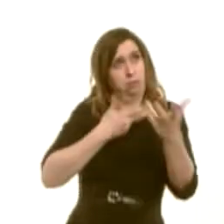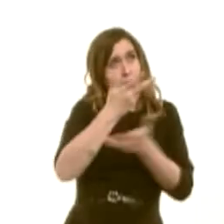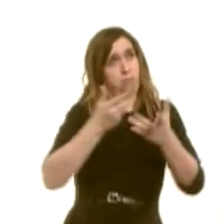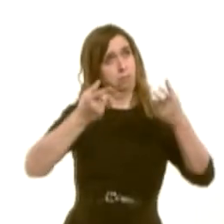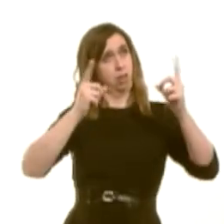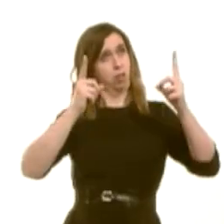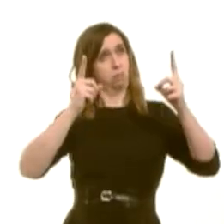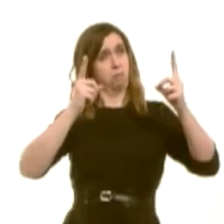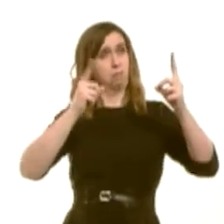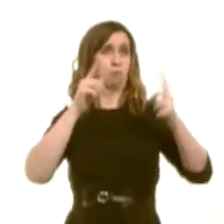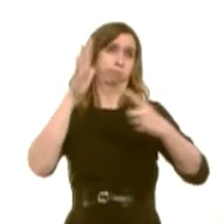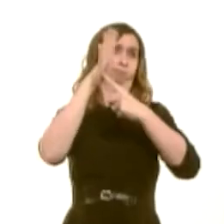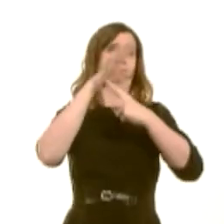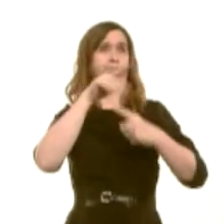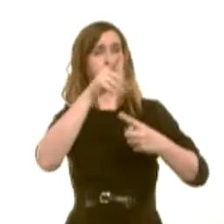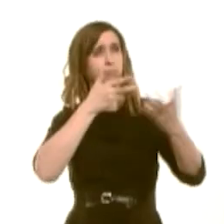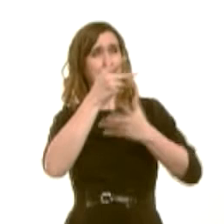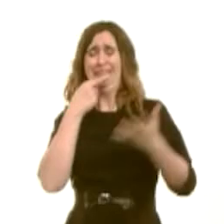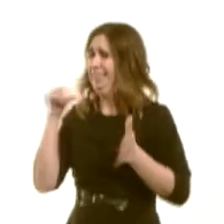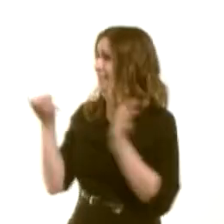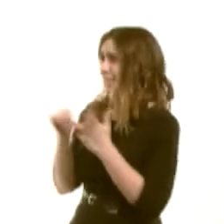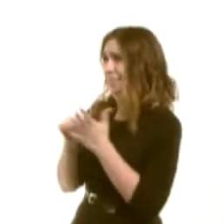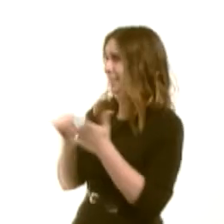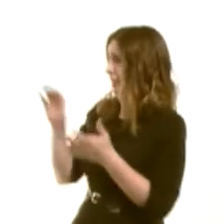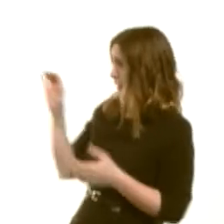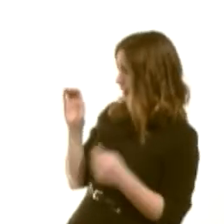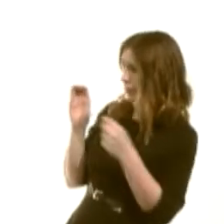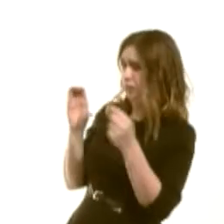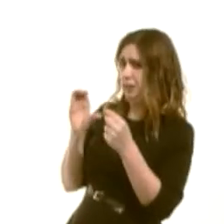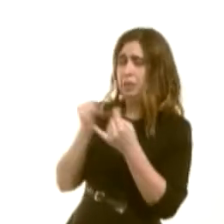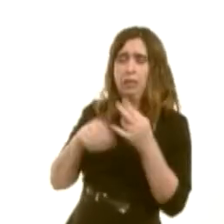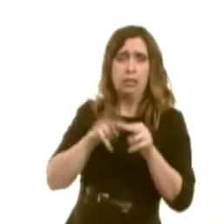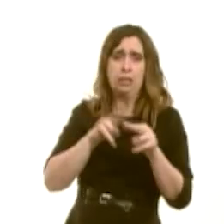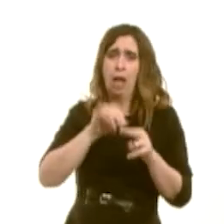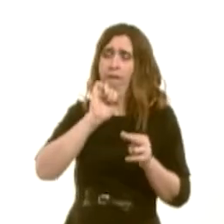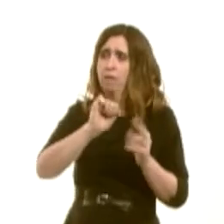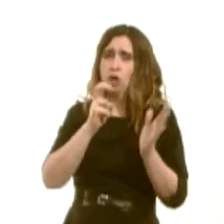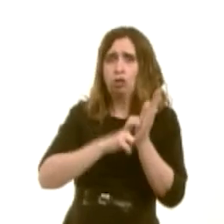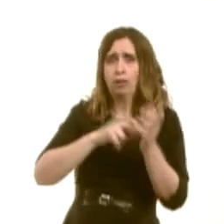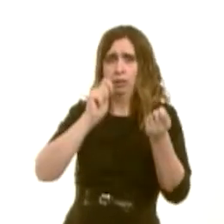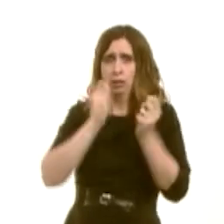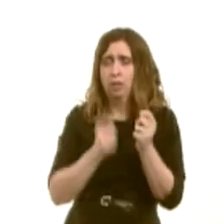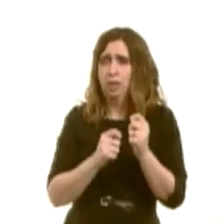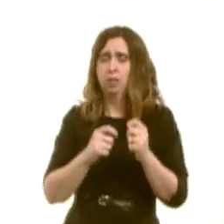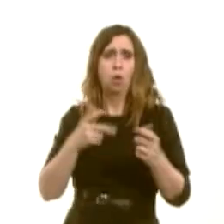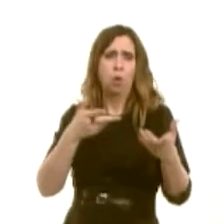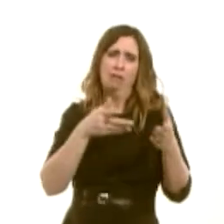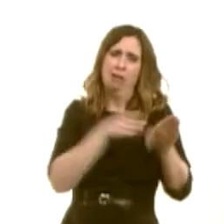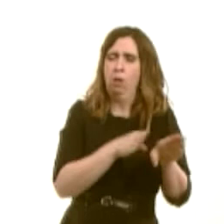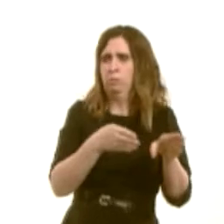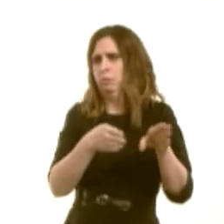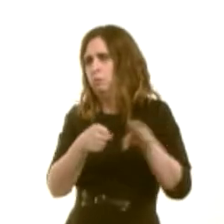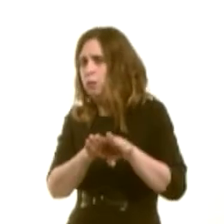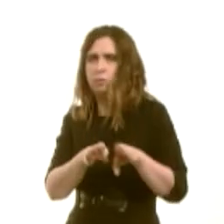General on numerous occasions, so they're now in a predicament of having to change staff working conditions or close specific sites